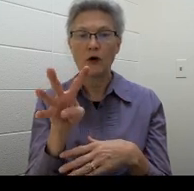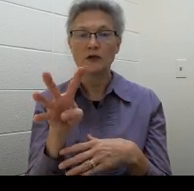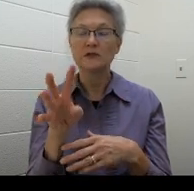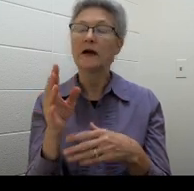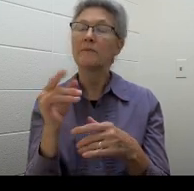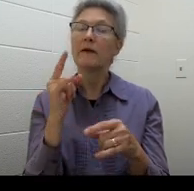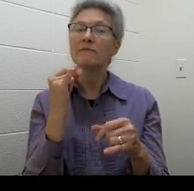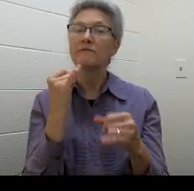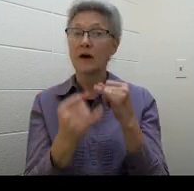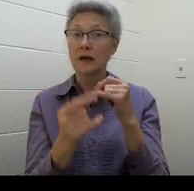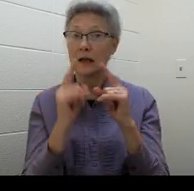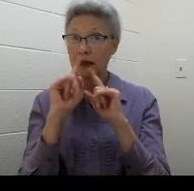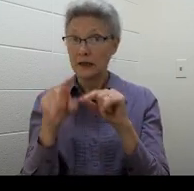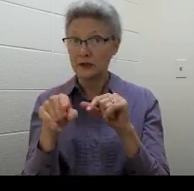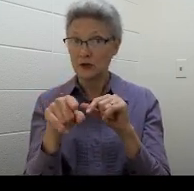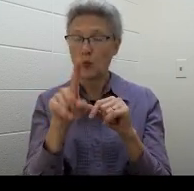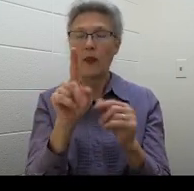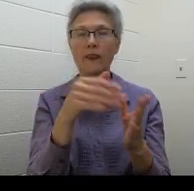my final answer of